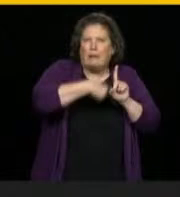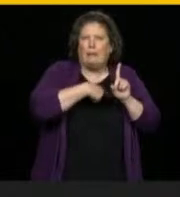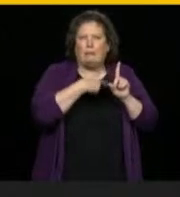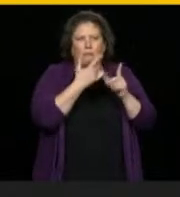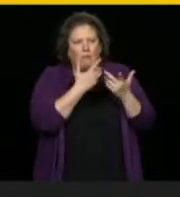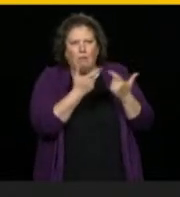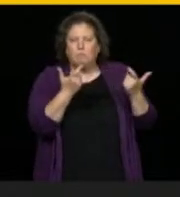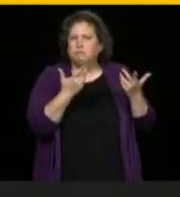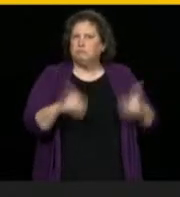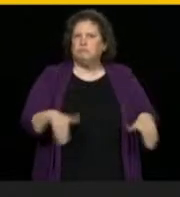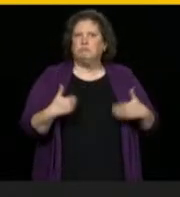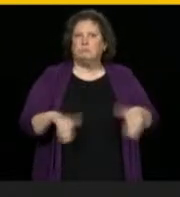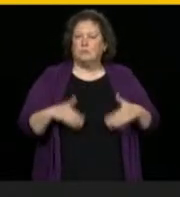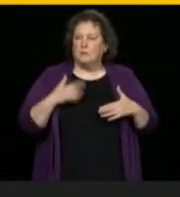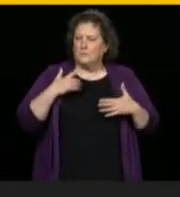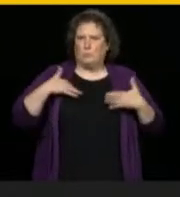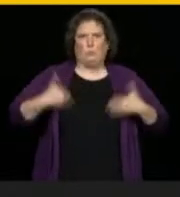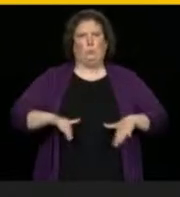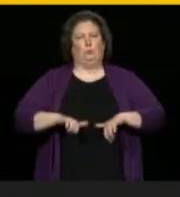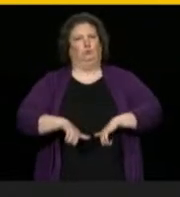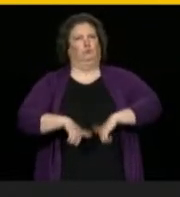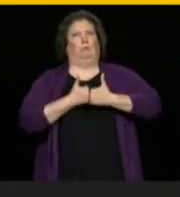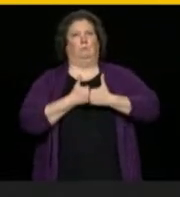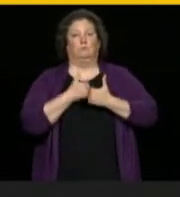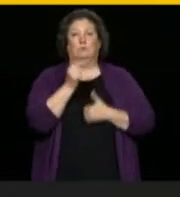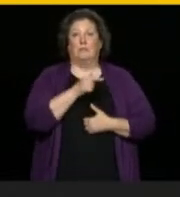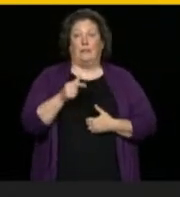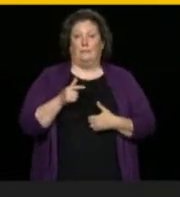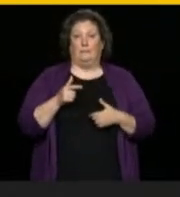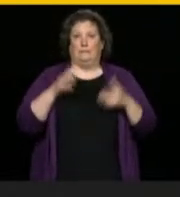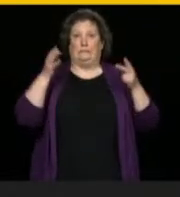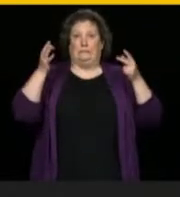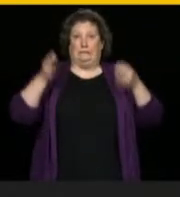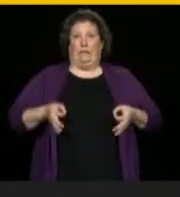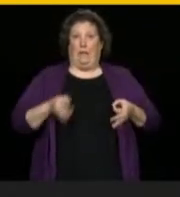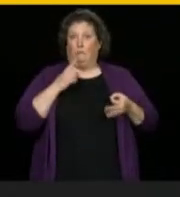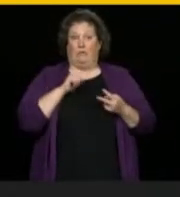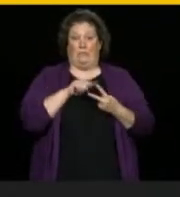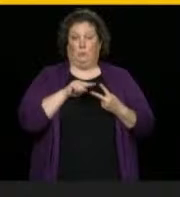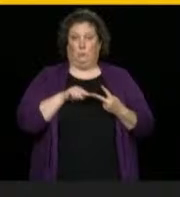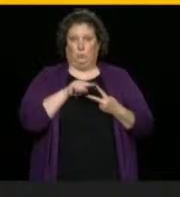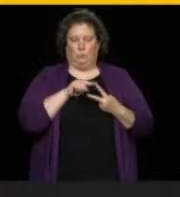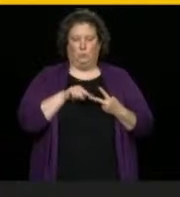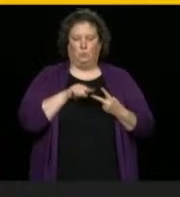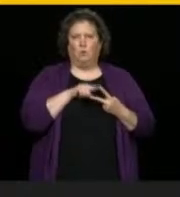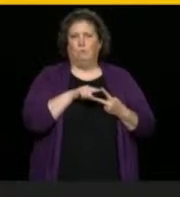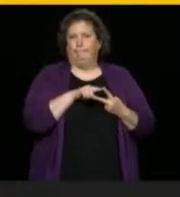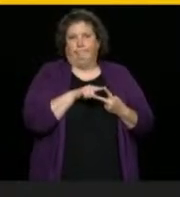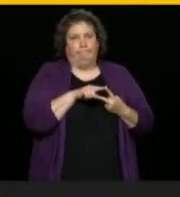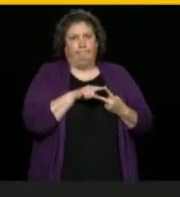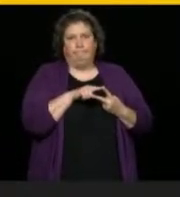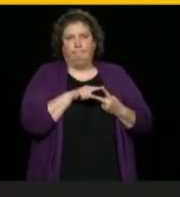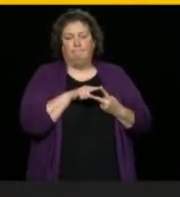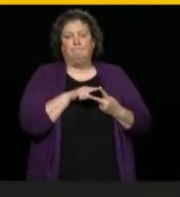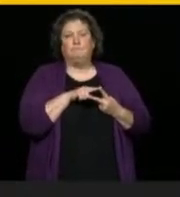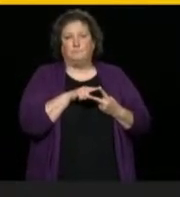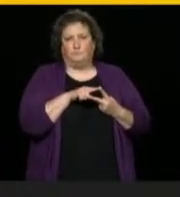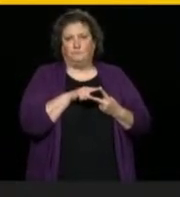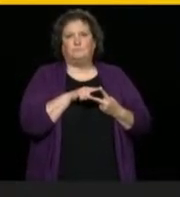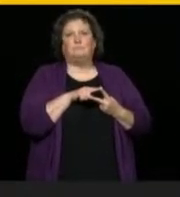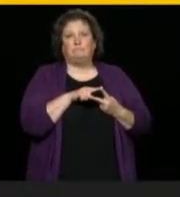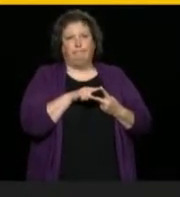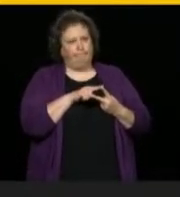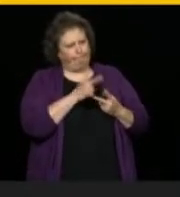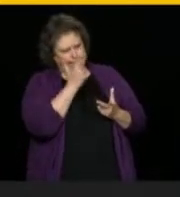government had 2 choices. We could either let Canadians figure things out and hope for the